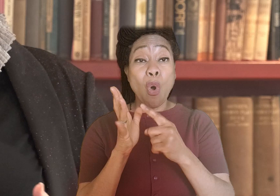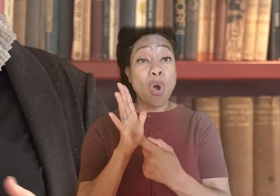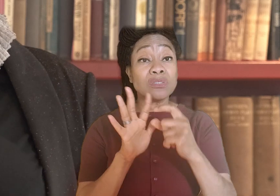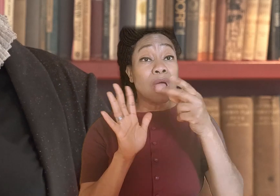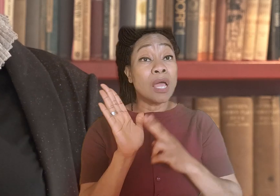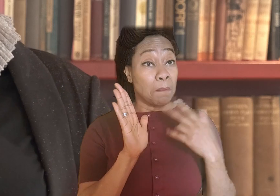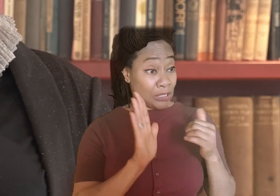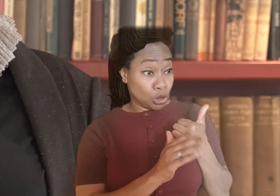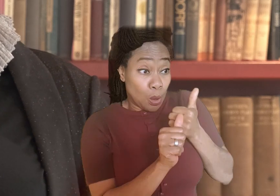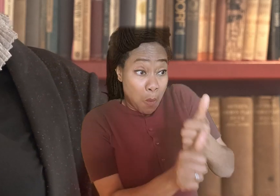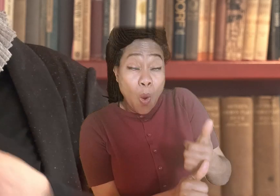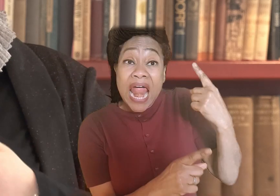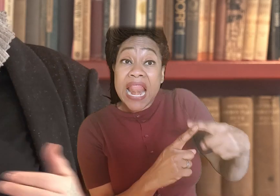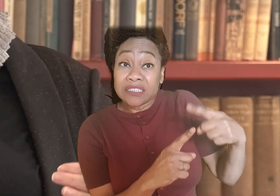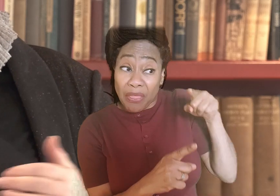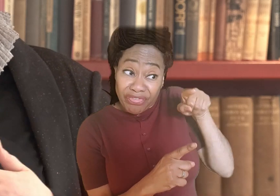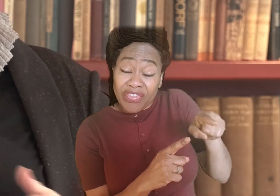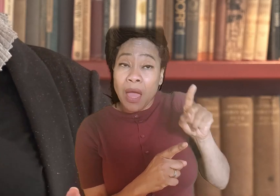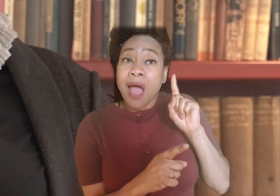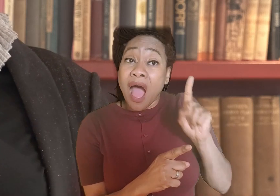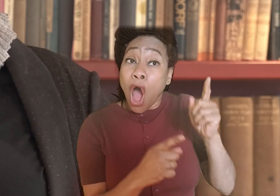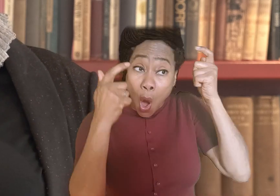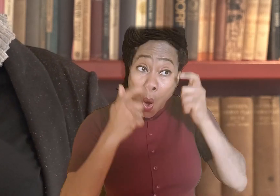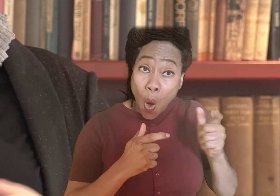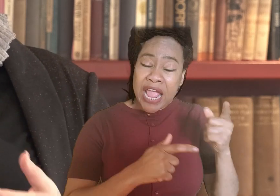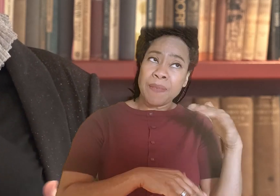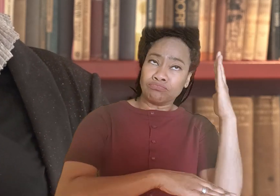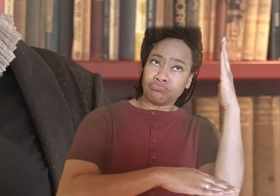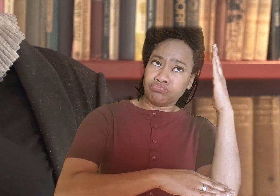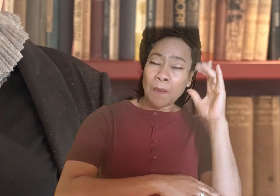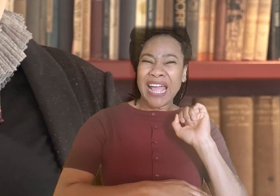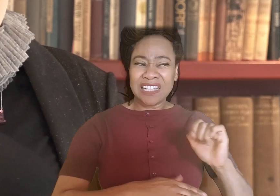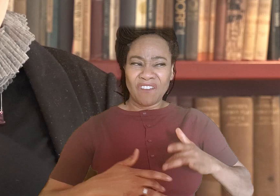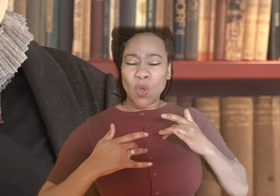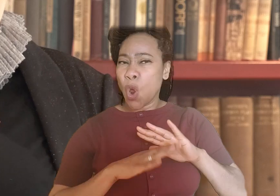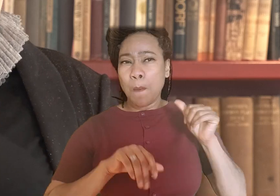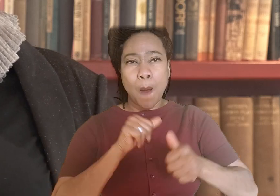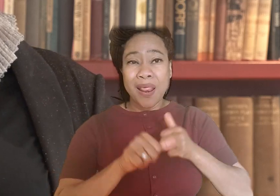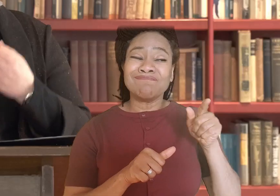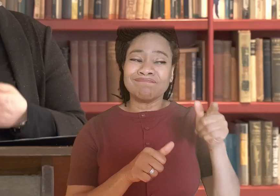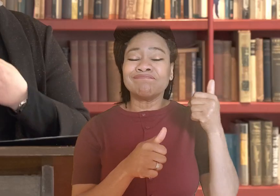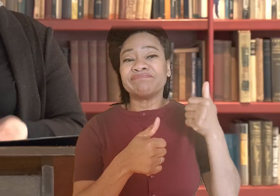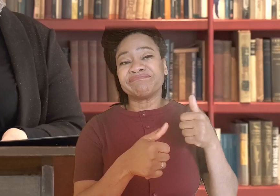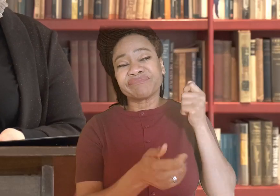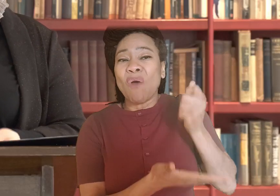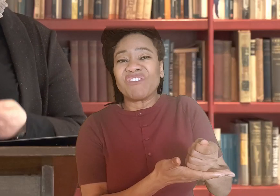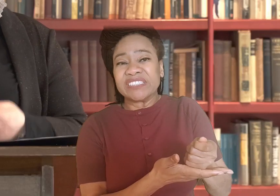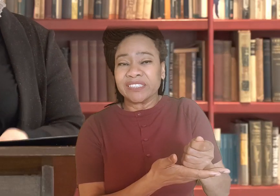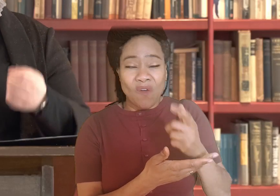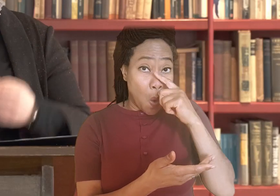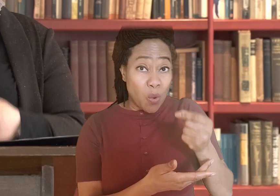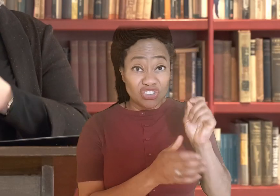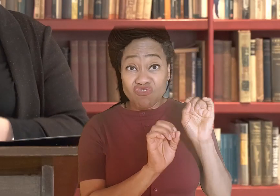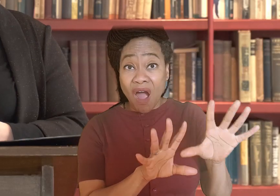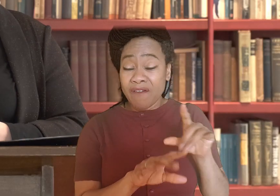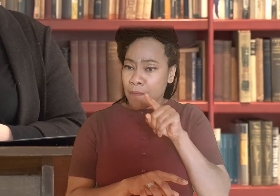and testified at her trial, but his opinion was not a popular one and Jackson was convicted of witchcraft. Mary Glover